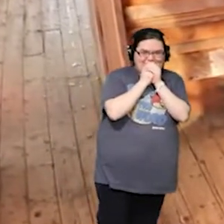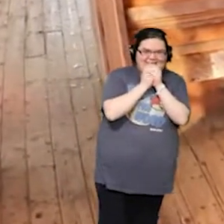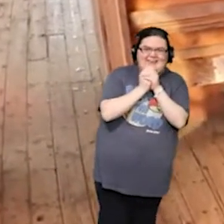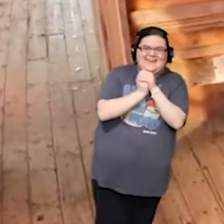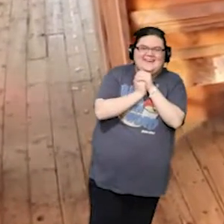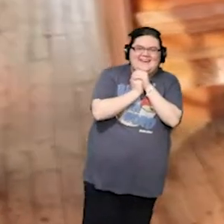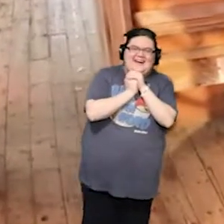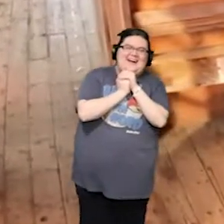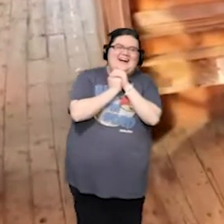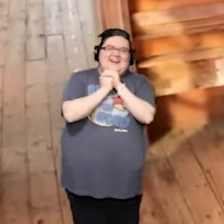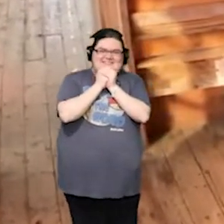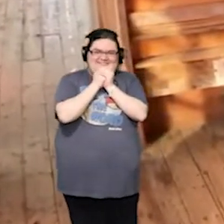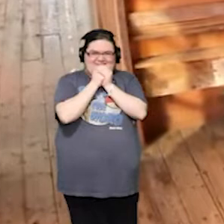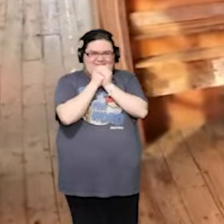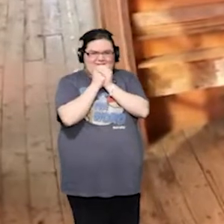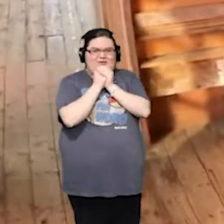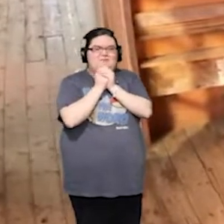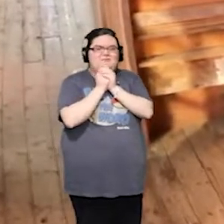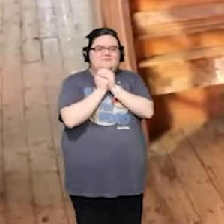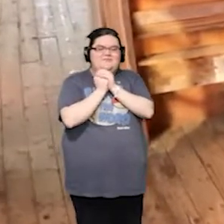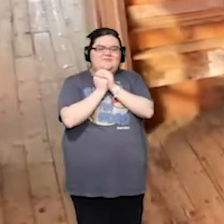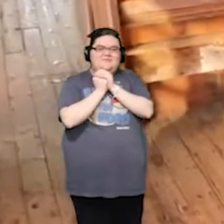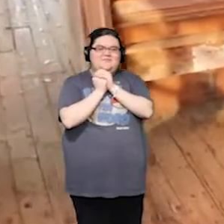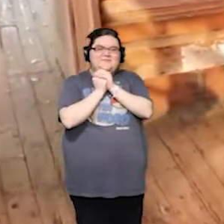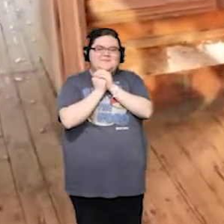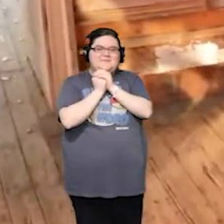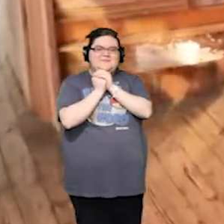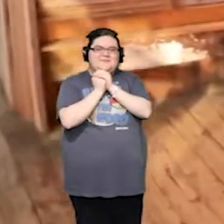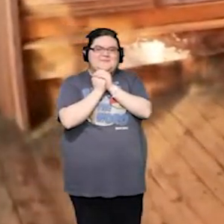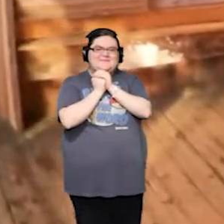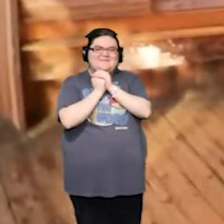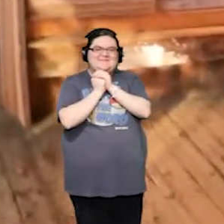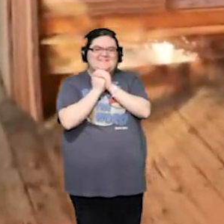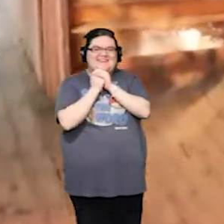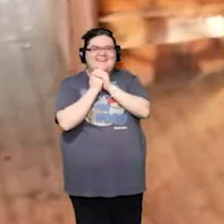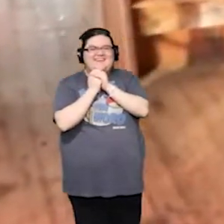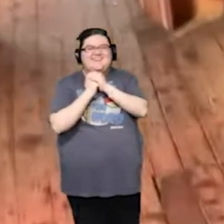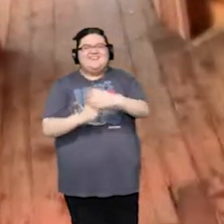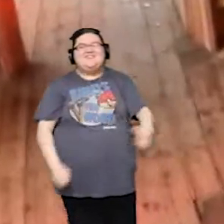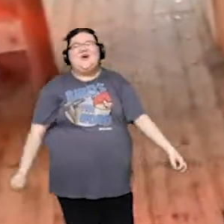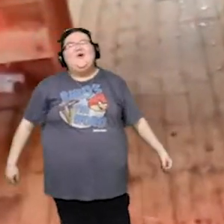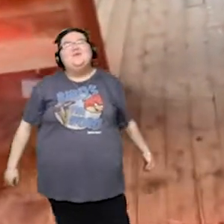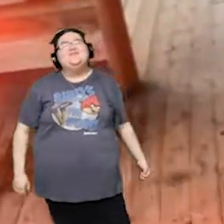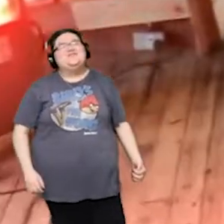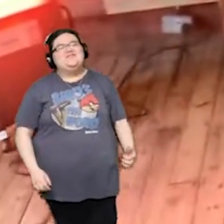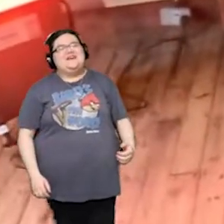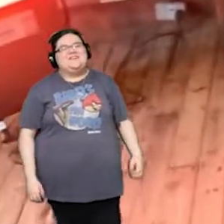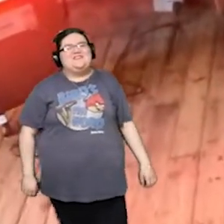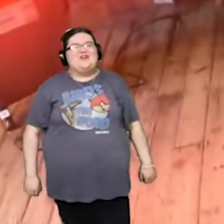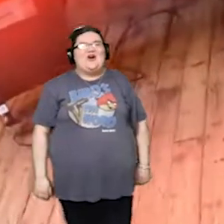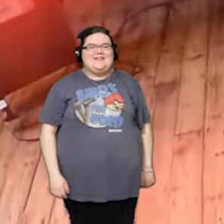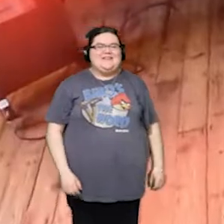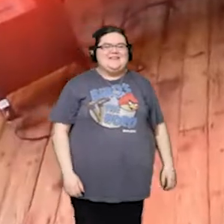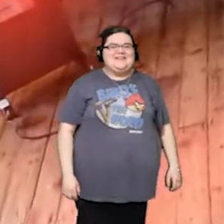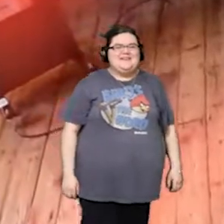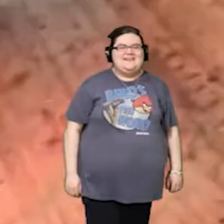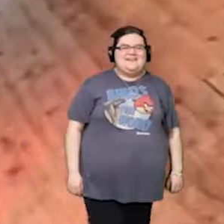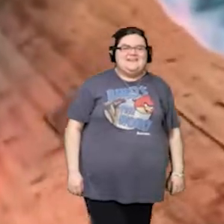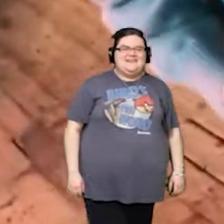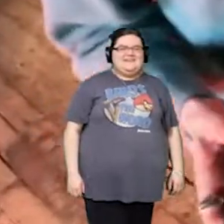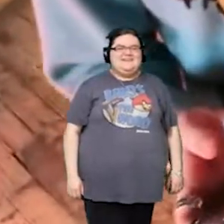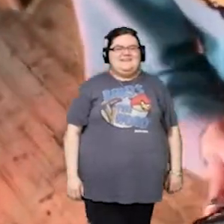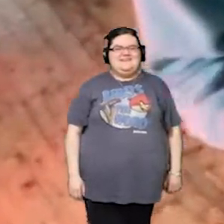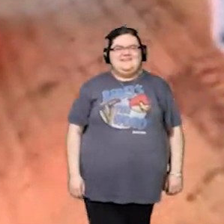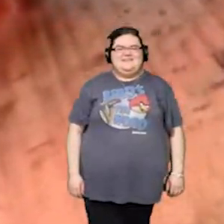me. I heard there's a little plan. Do you mean a plan? No. I'm just gonna shut up though. Come on, let's get you upstairs. Let's get you picked up. Don't do that to Charlie. Well.